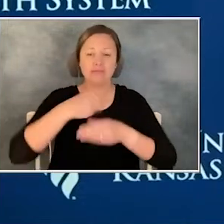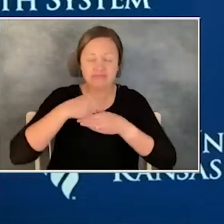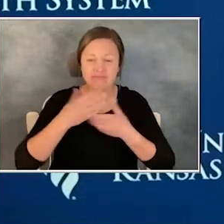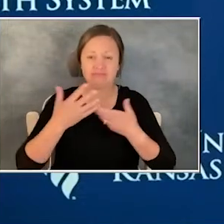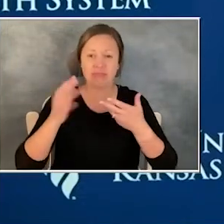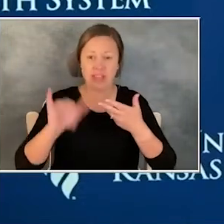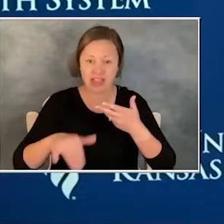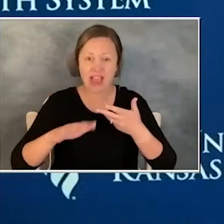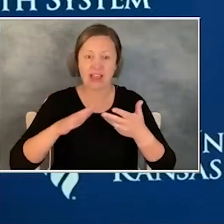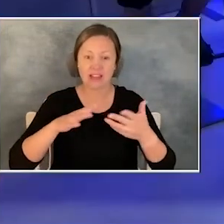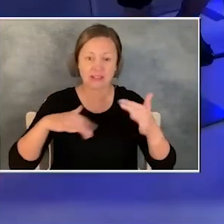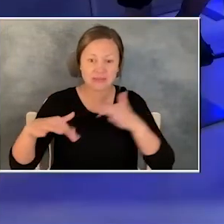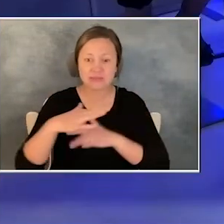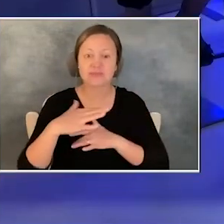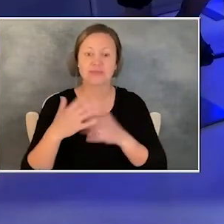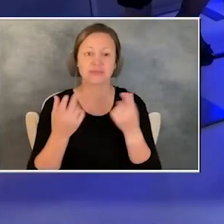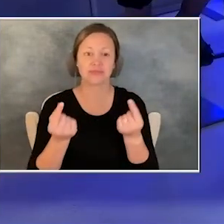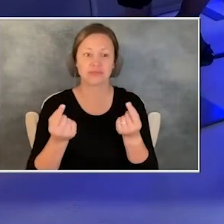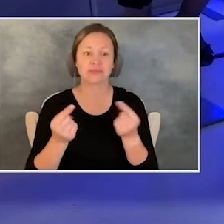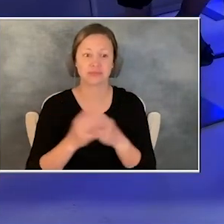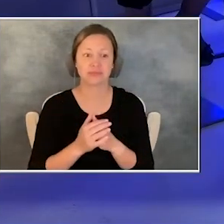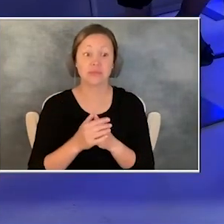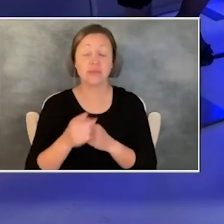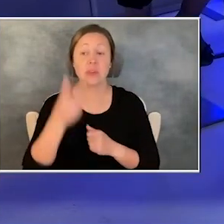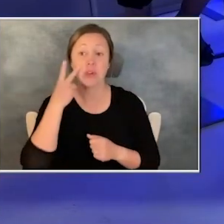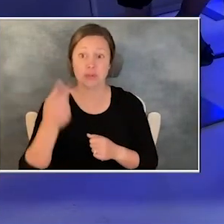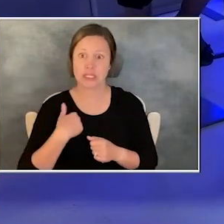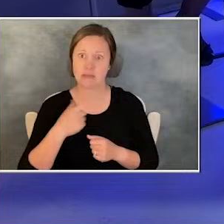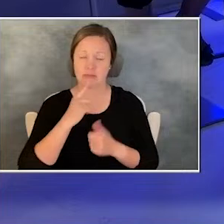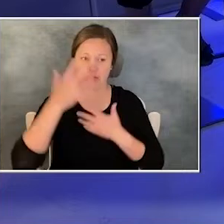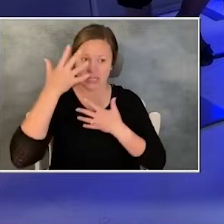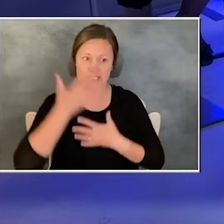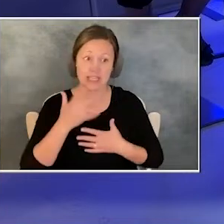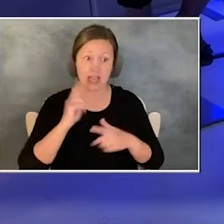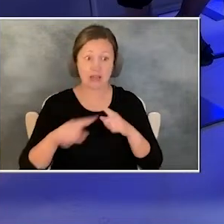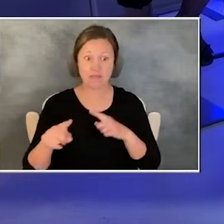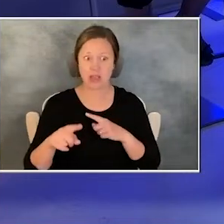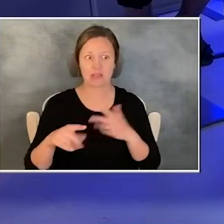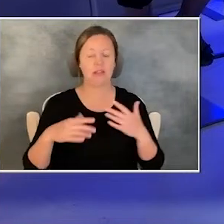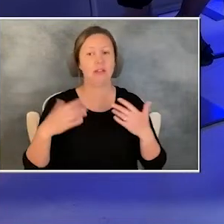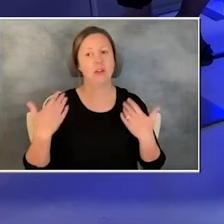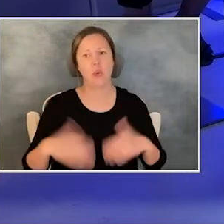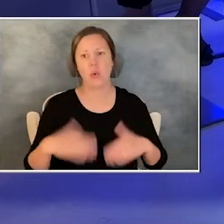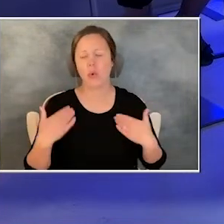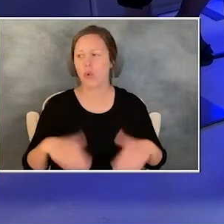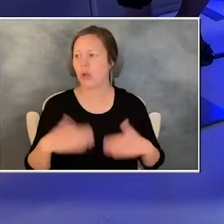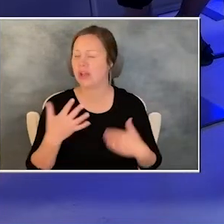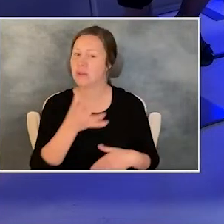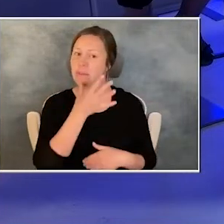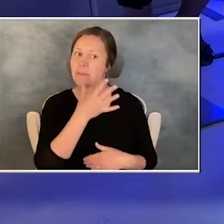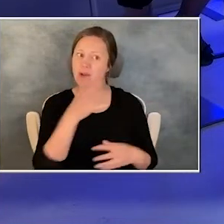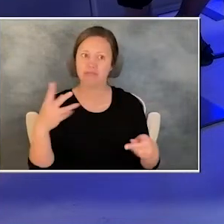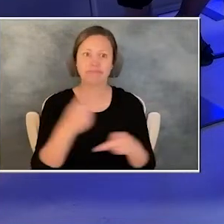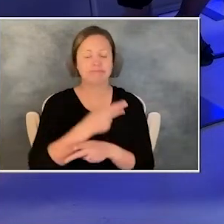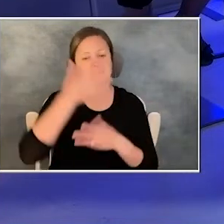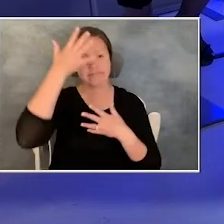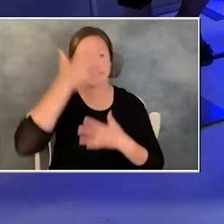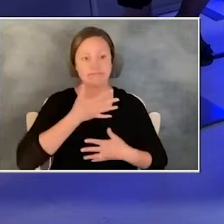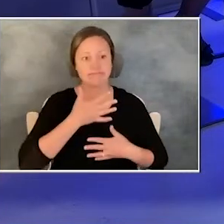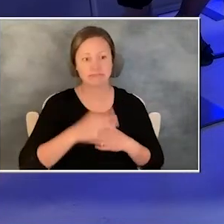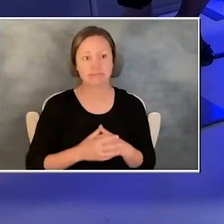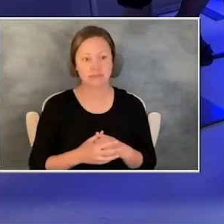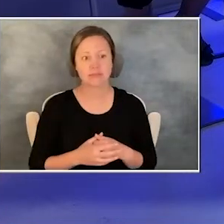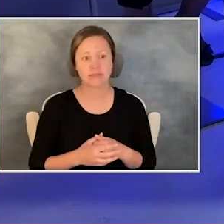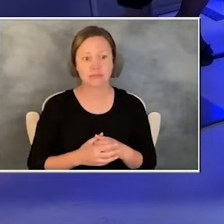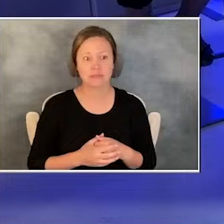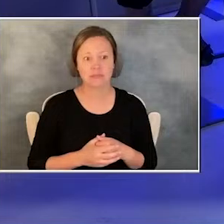you see me sad, but you haven't seen sad till you've seen my mom, right? Right. You'll say things to me like, I'll go,